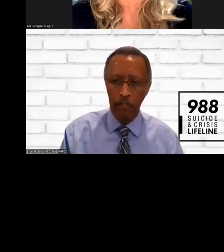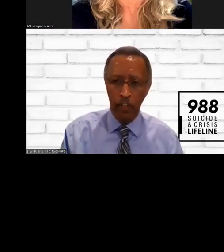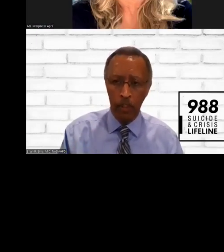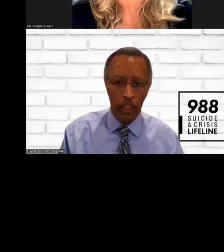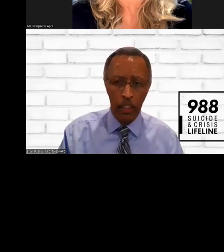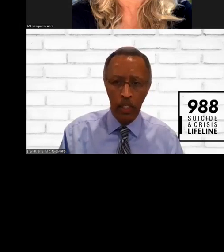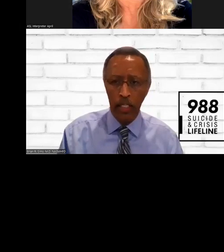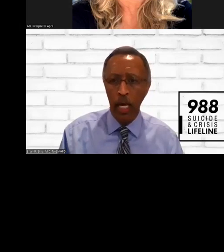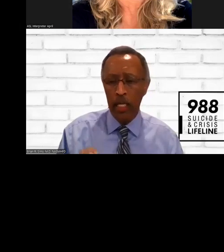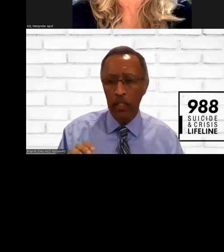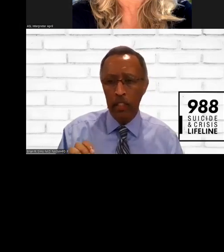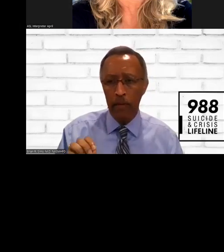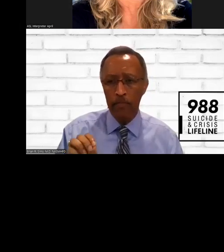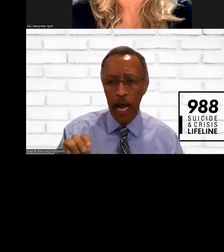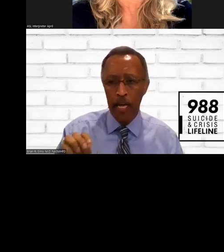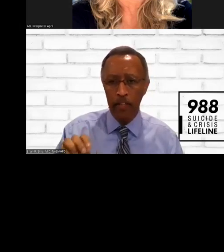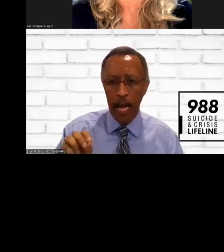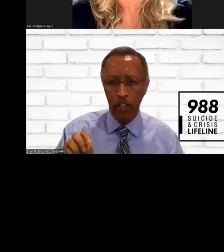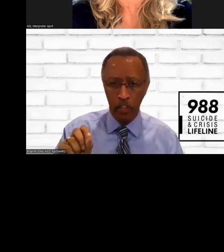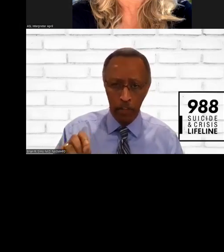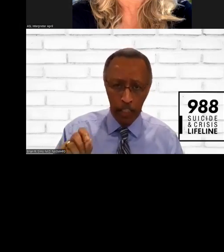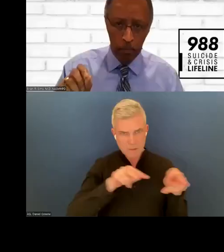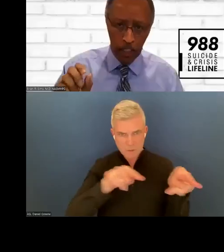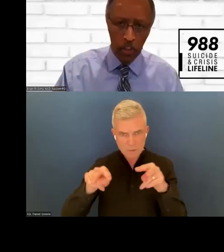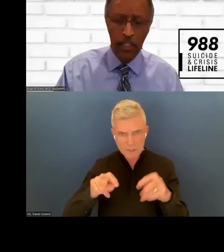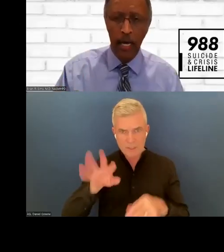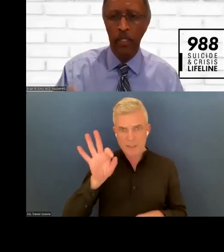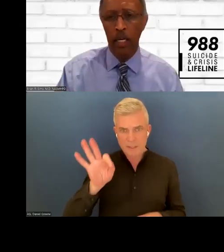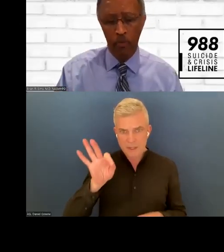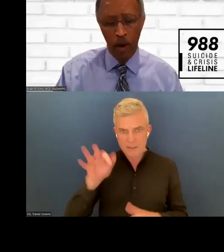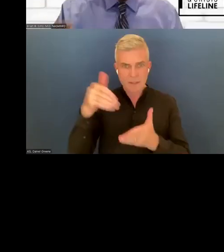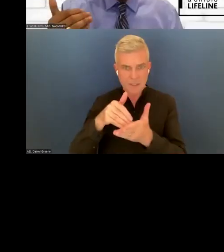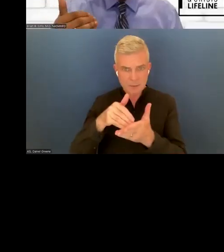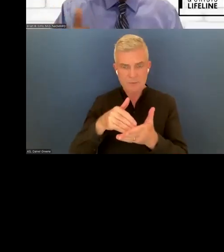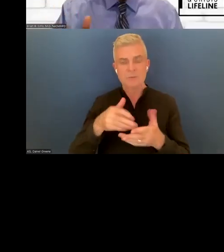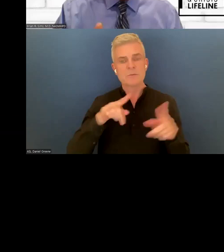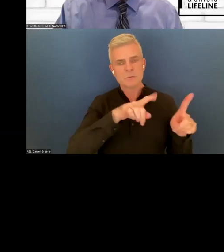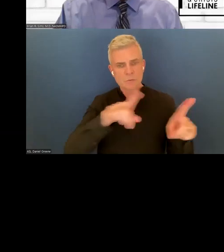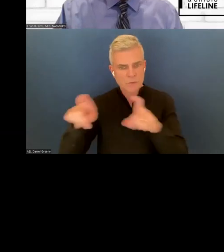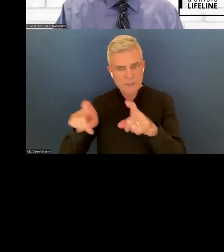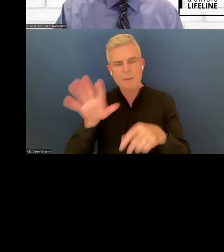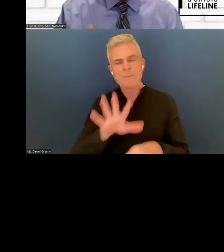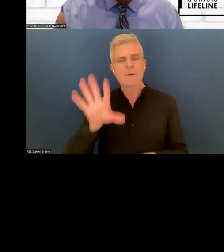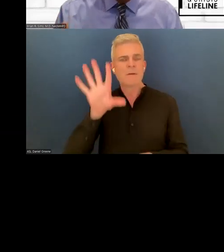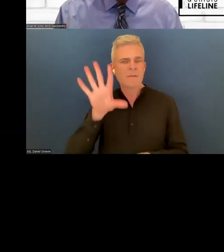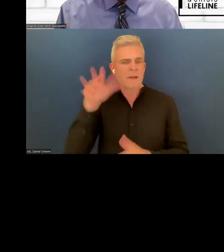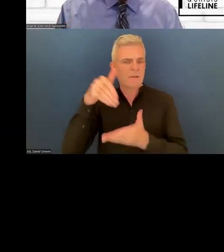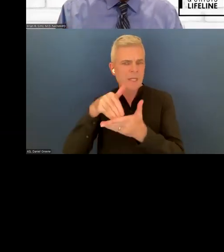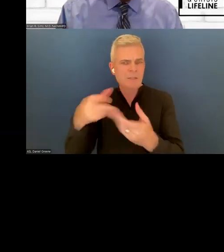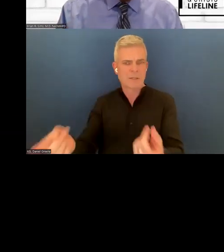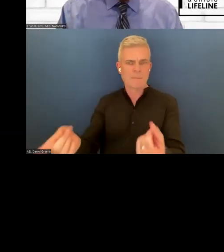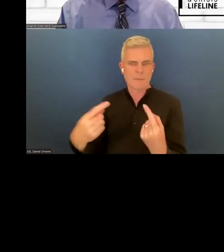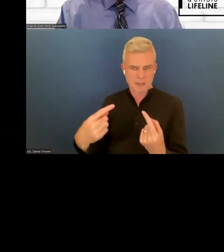surveyed individuals, and in this case, they looked at 9,000 surveys being sent out and roughly about 5,000 coming back